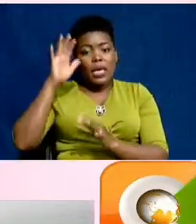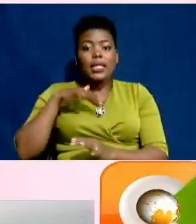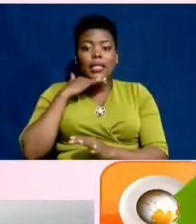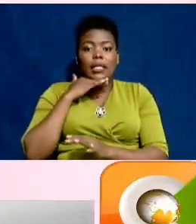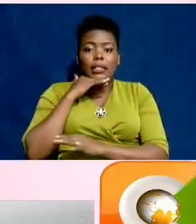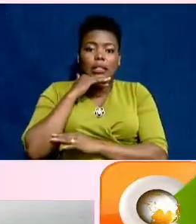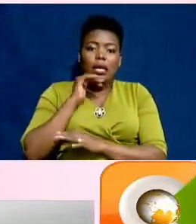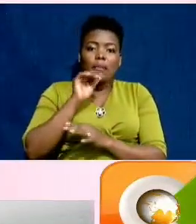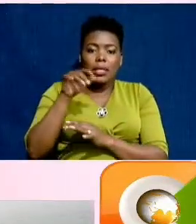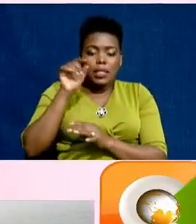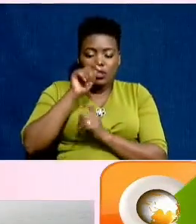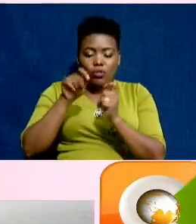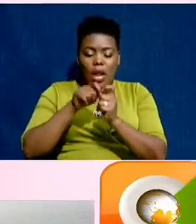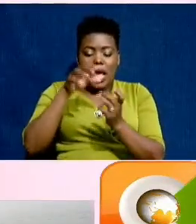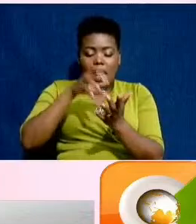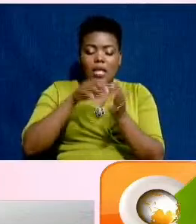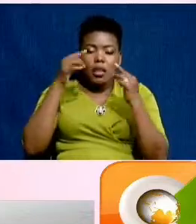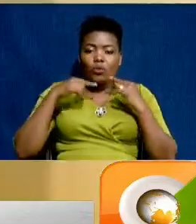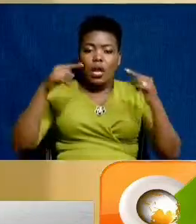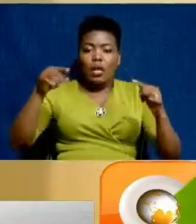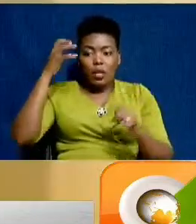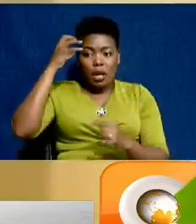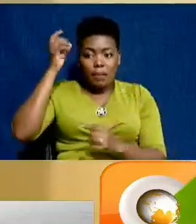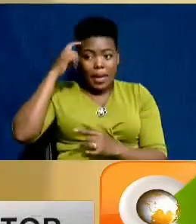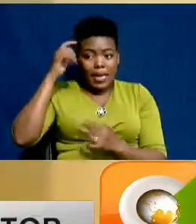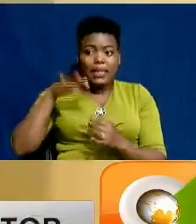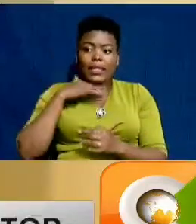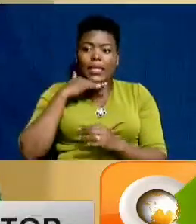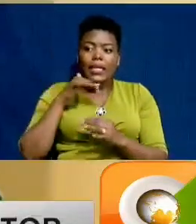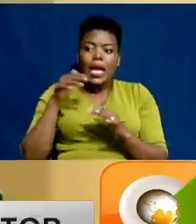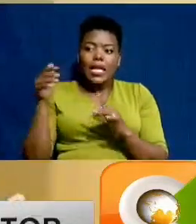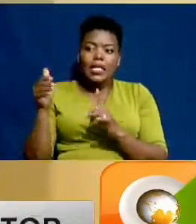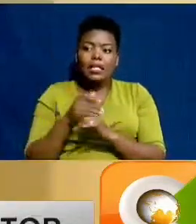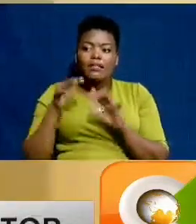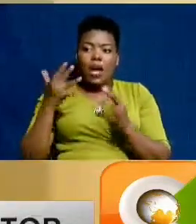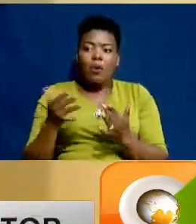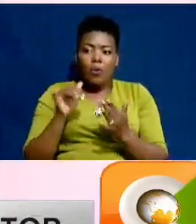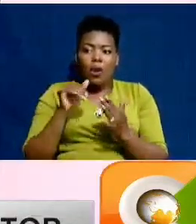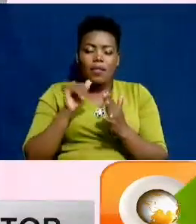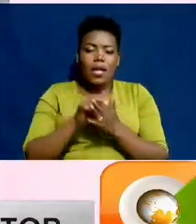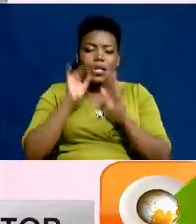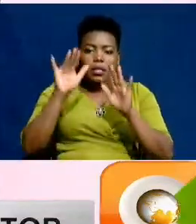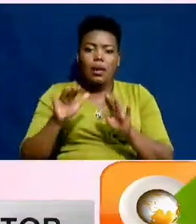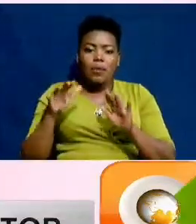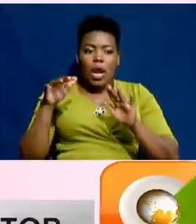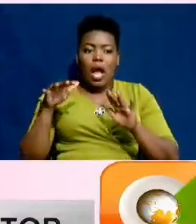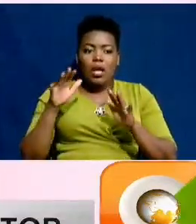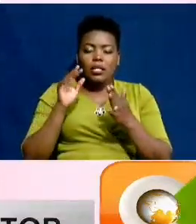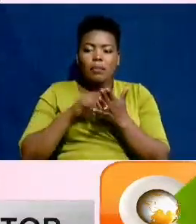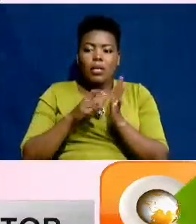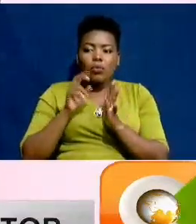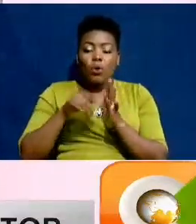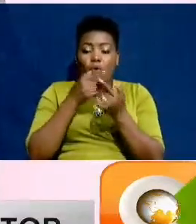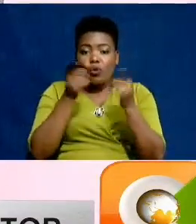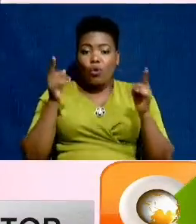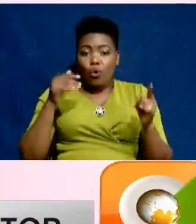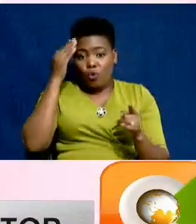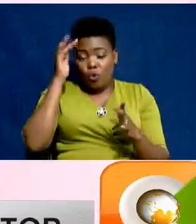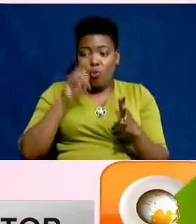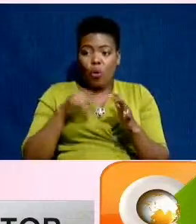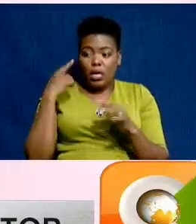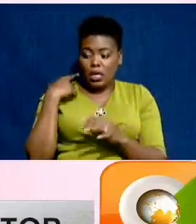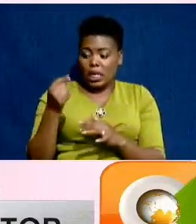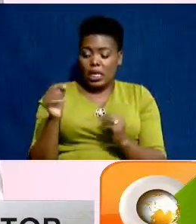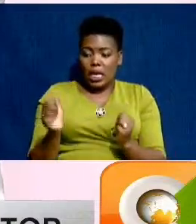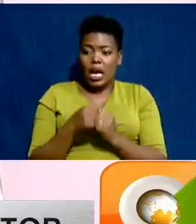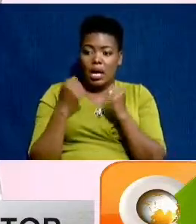particular case that was declared brain dead, how it got there and what that essentially meant. We all know what recently happened and we were